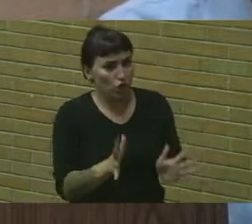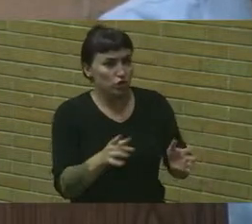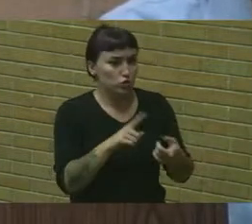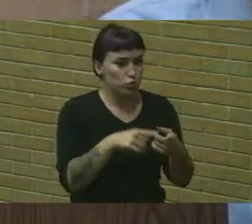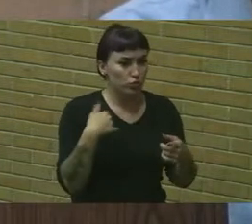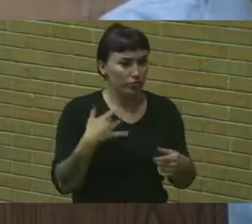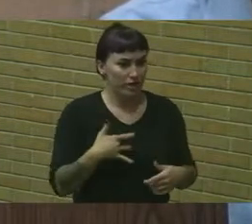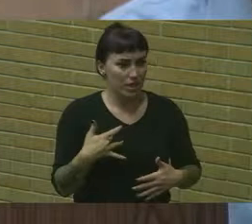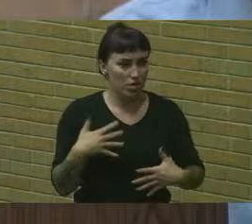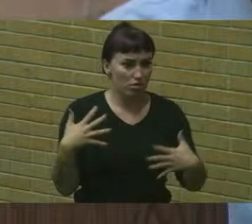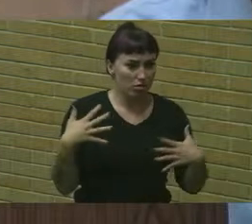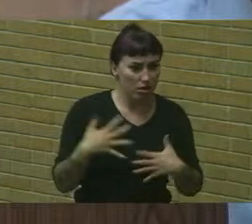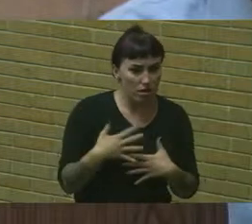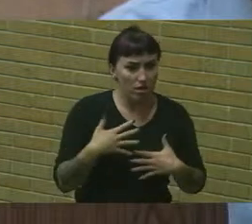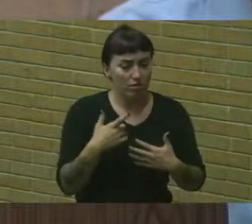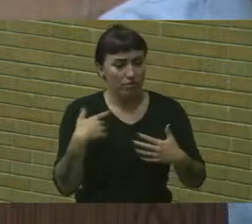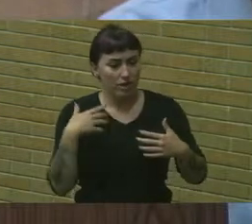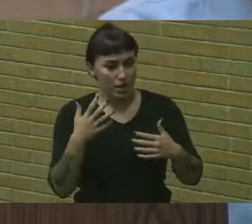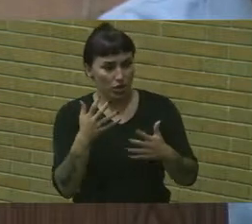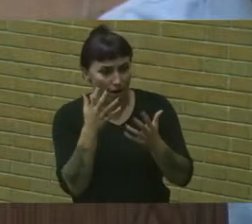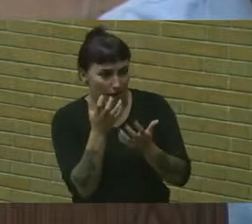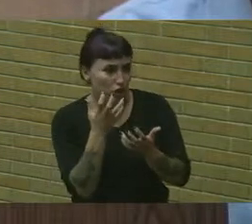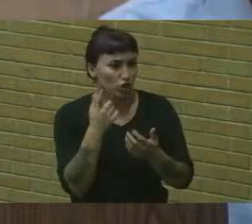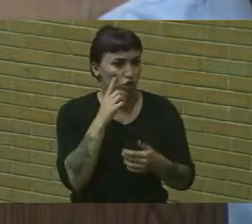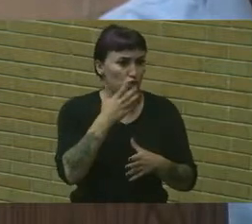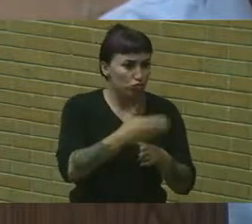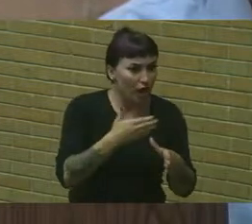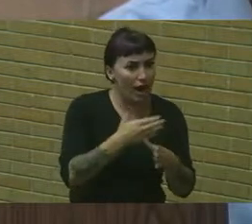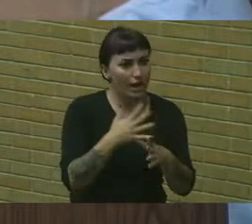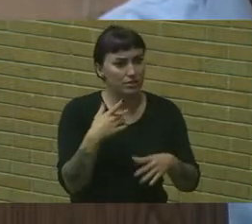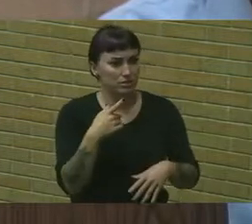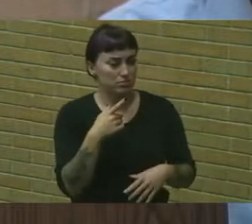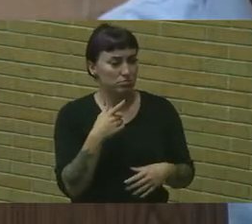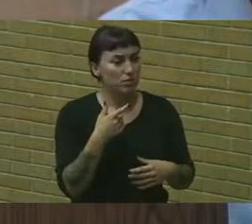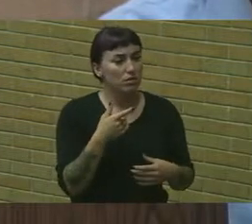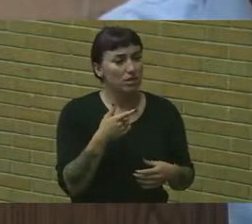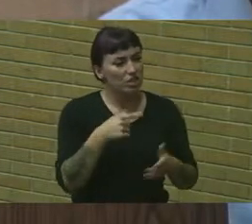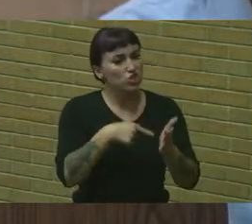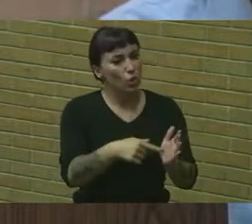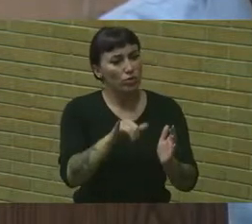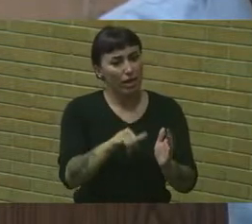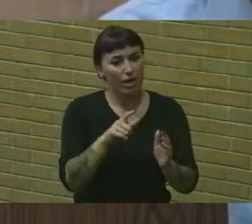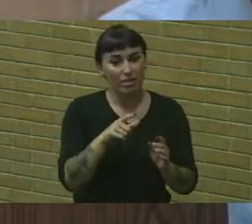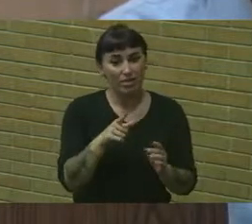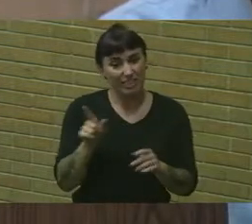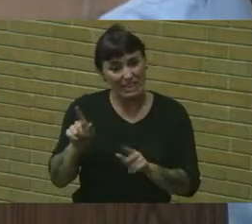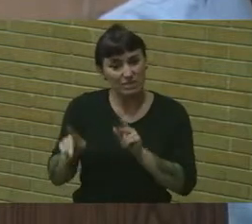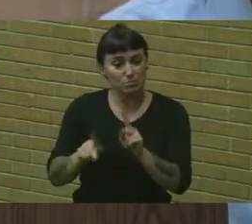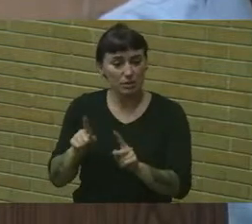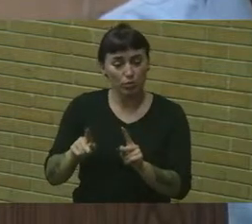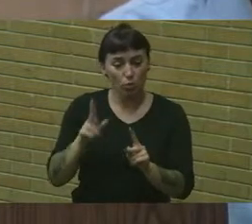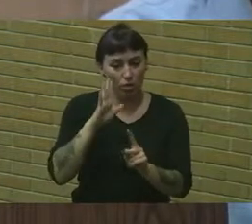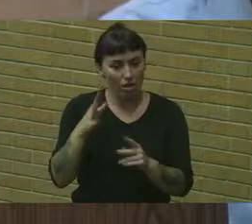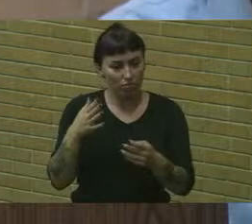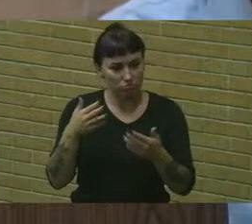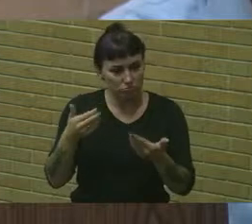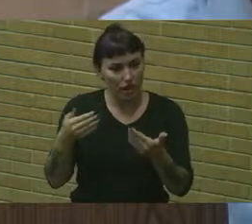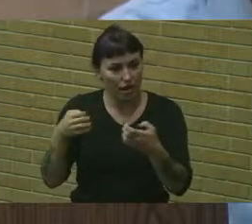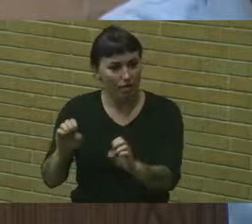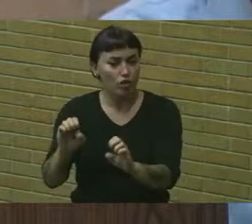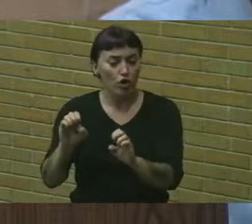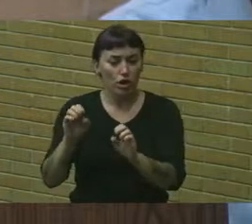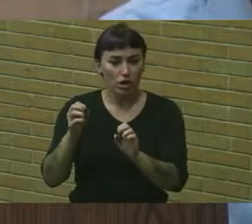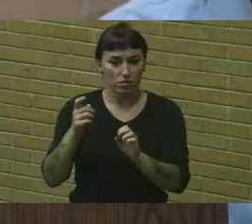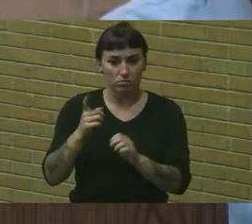fear. They are being harassed, intimidated, and it indicates that these people have made an effort